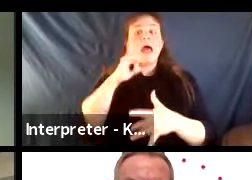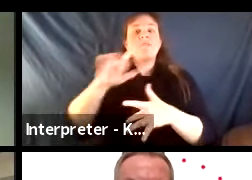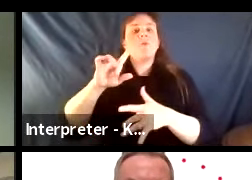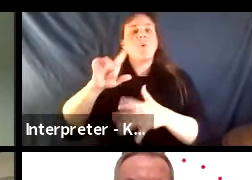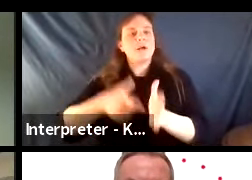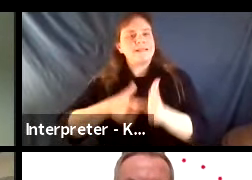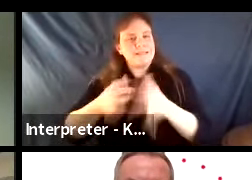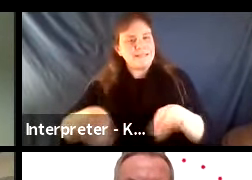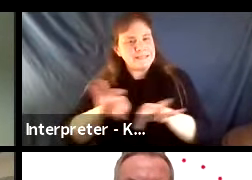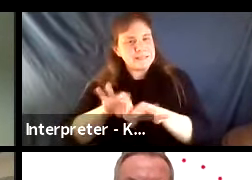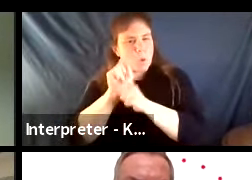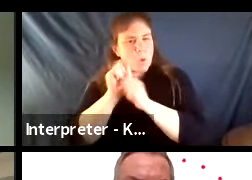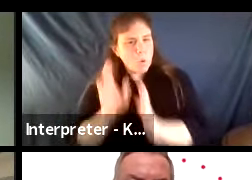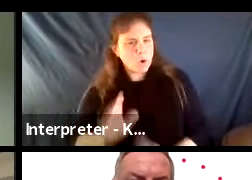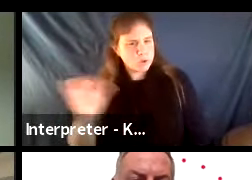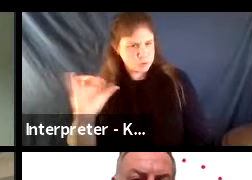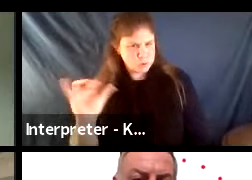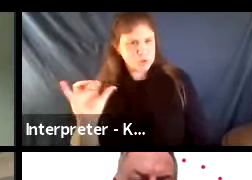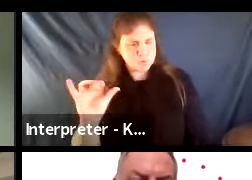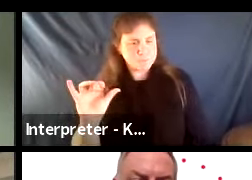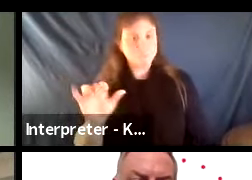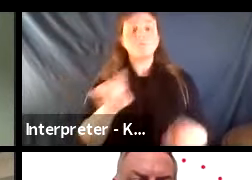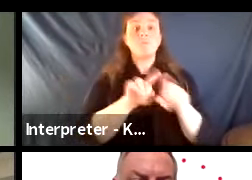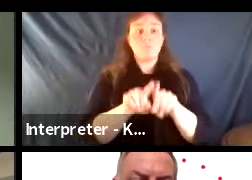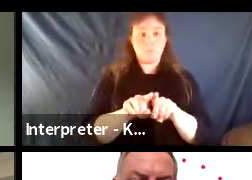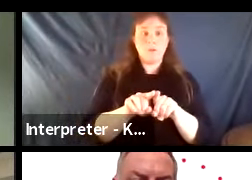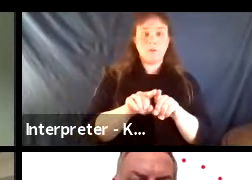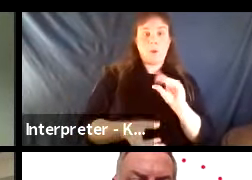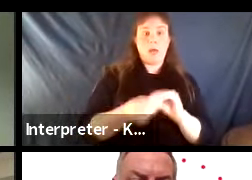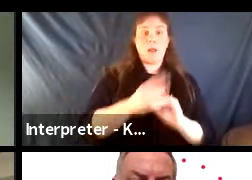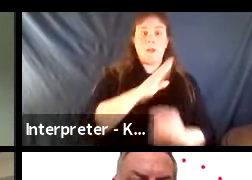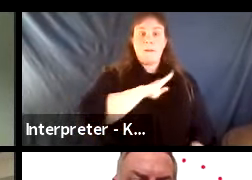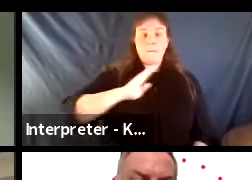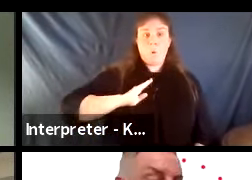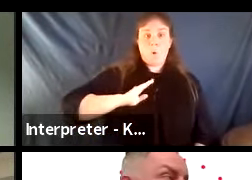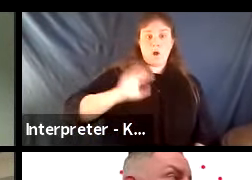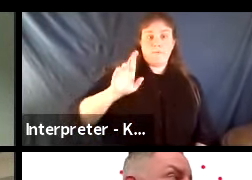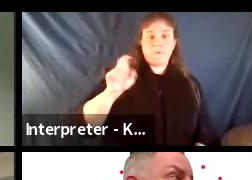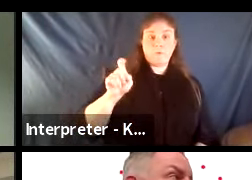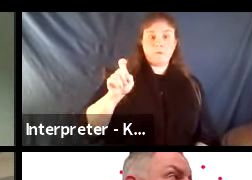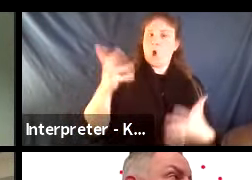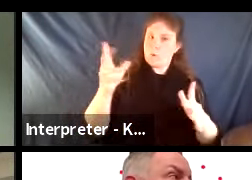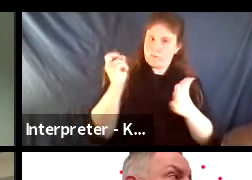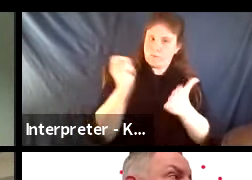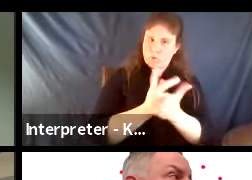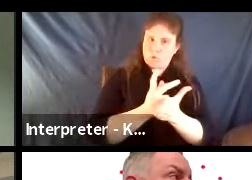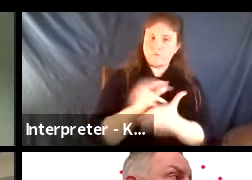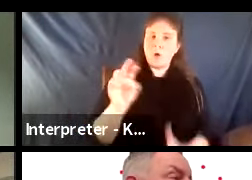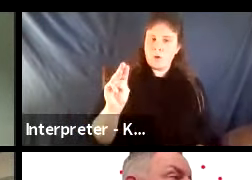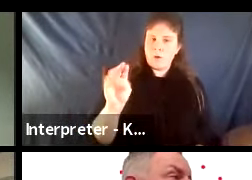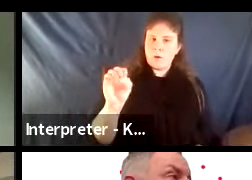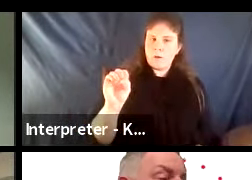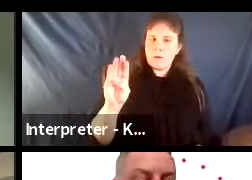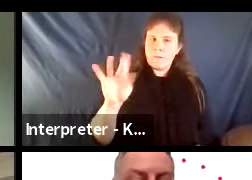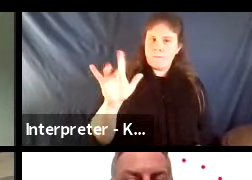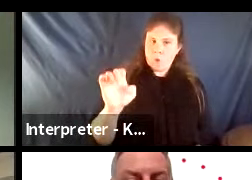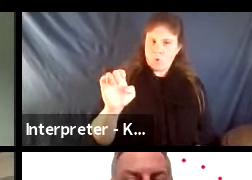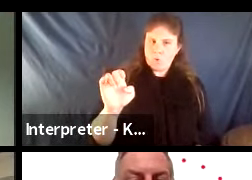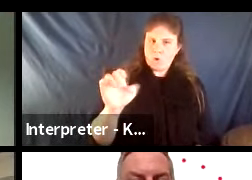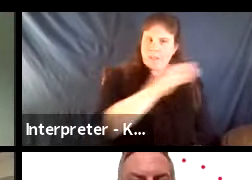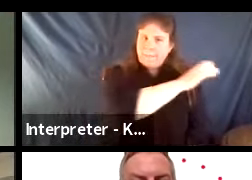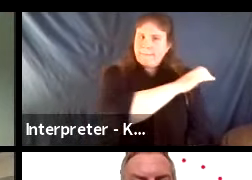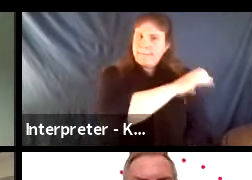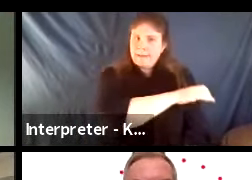I will say too that the Board of Pharmacy has approved mobile clinics, which would allow our pharmacists, once they have an